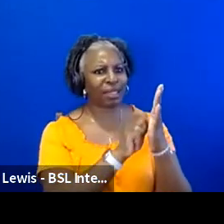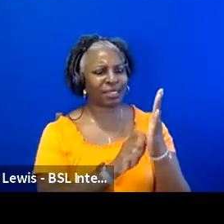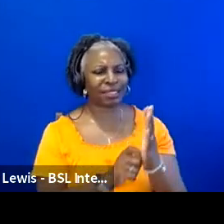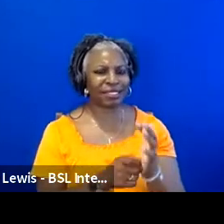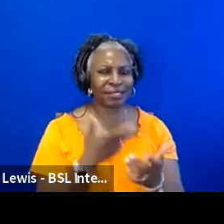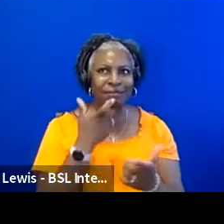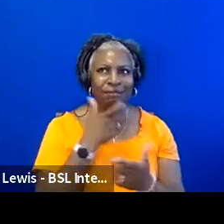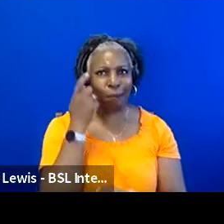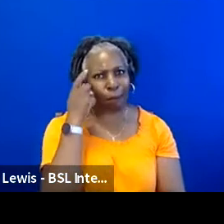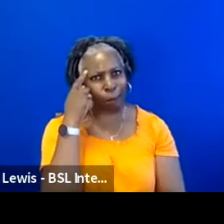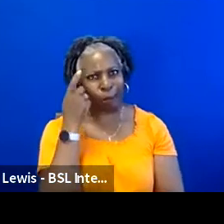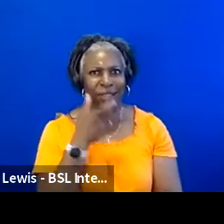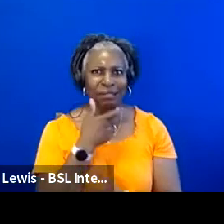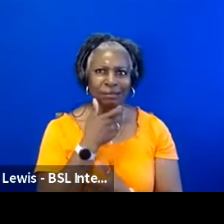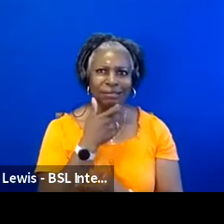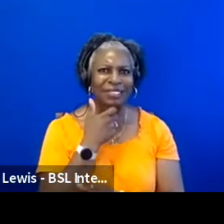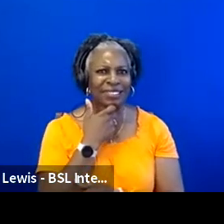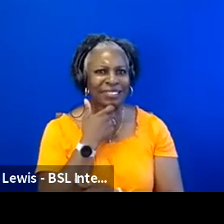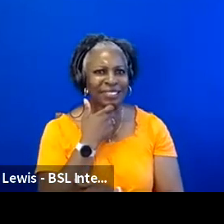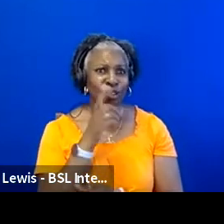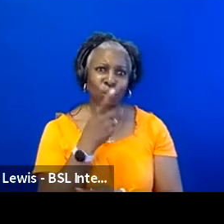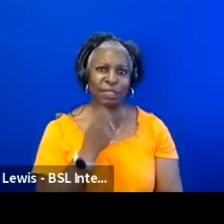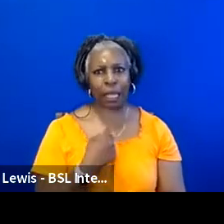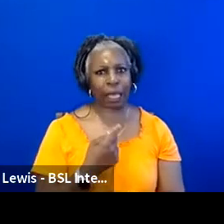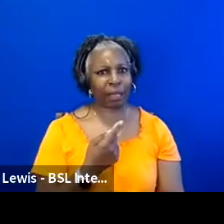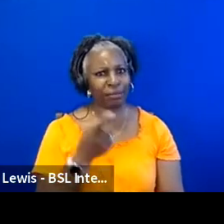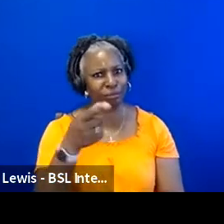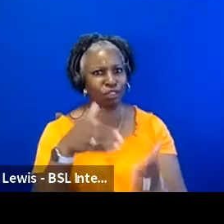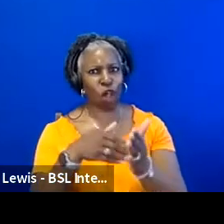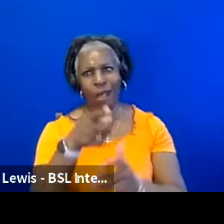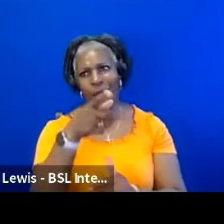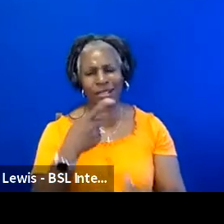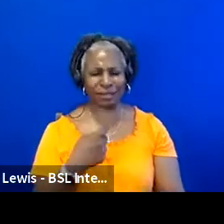Well, you can't think of anyone, it's fine. You can just say me. You can just say me.